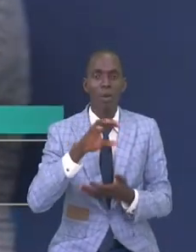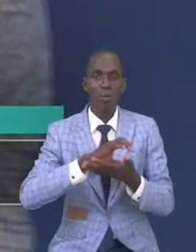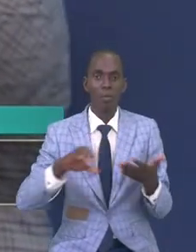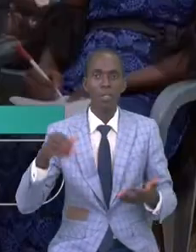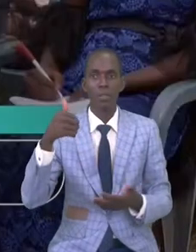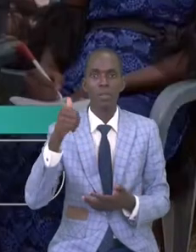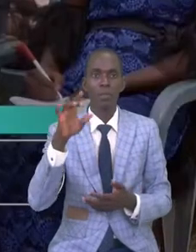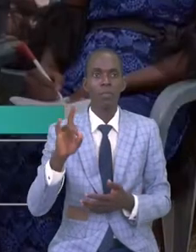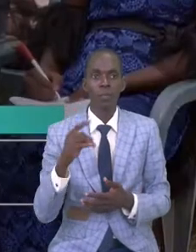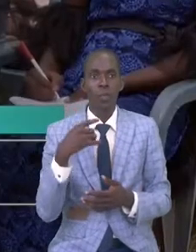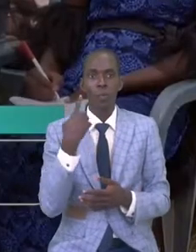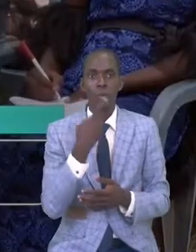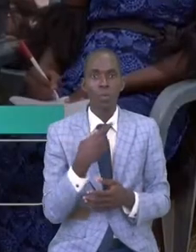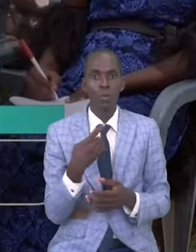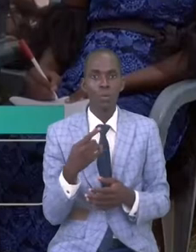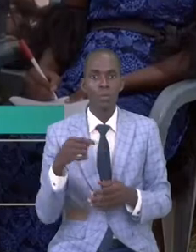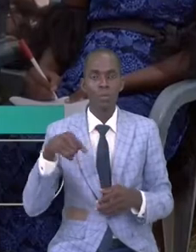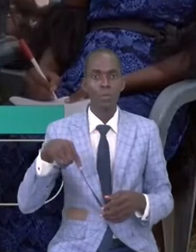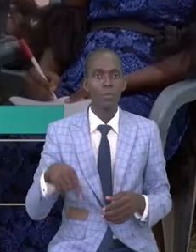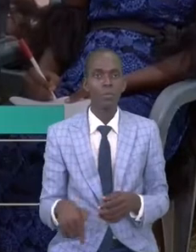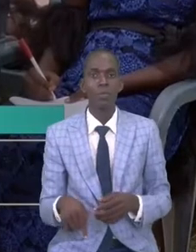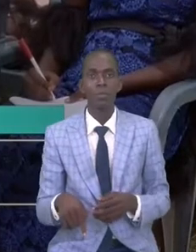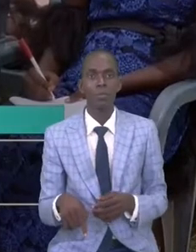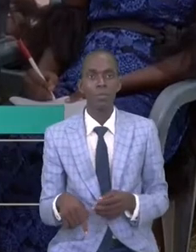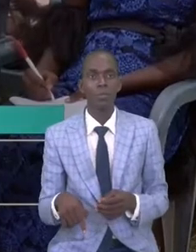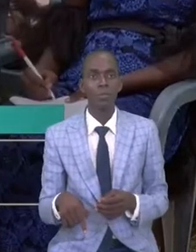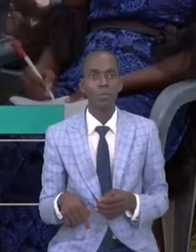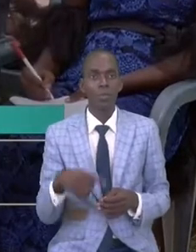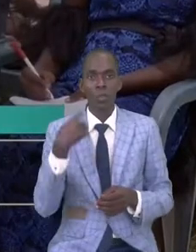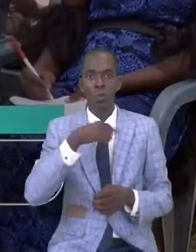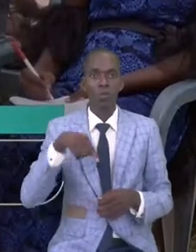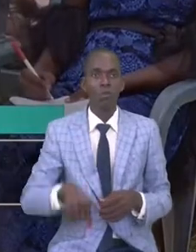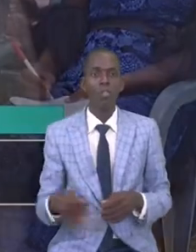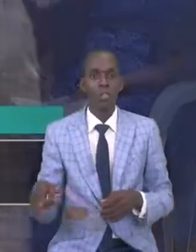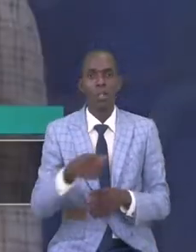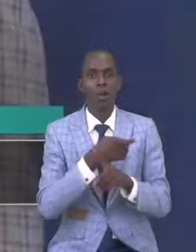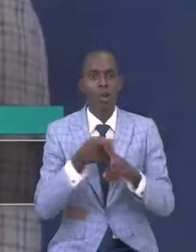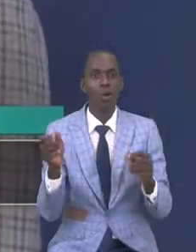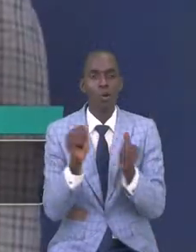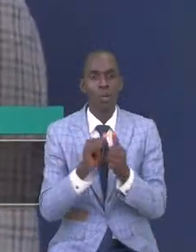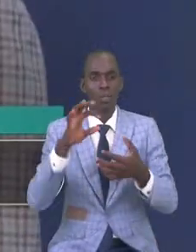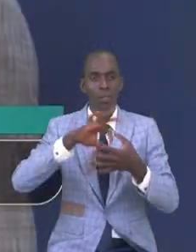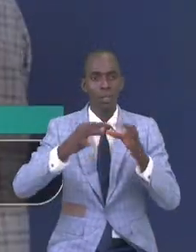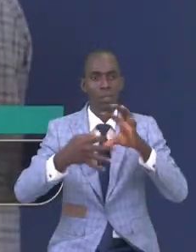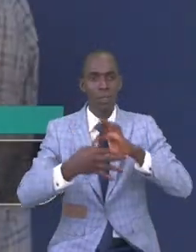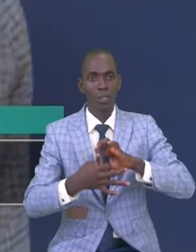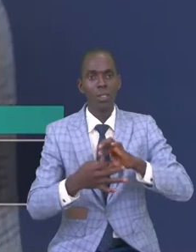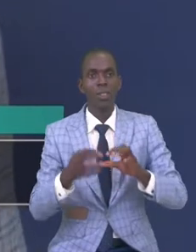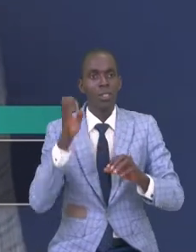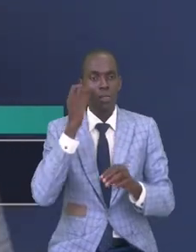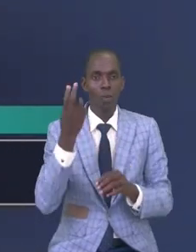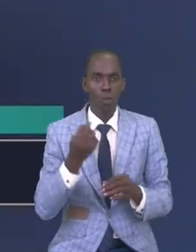feet they hurt with fetters. He was laid in iron. They wanted